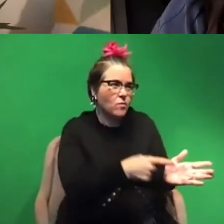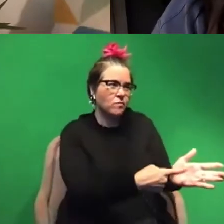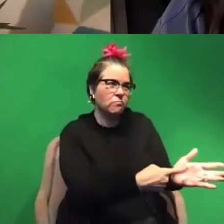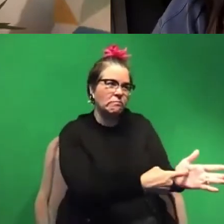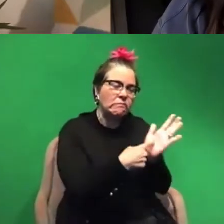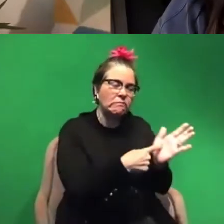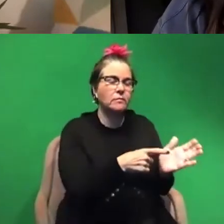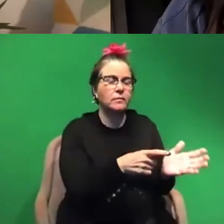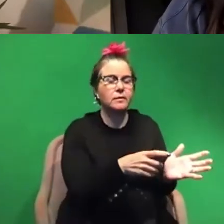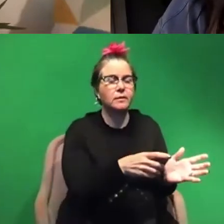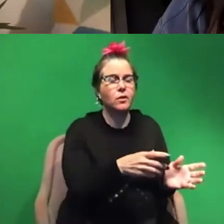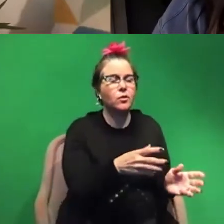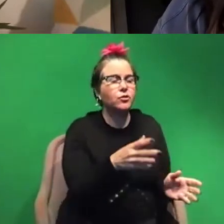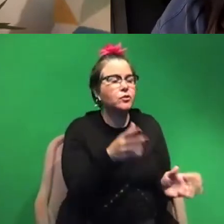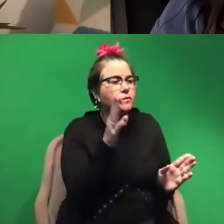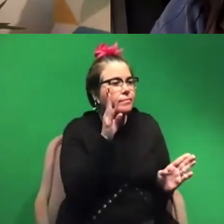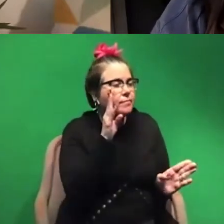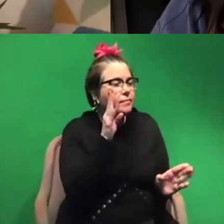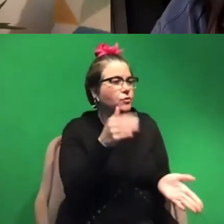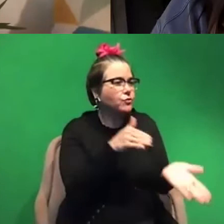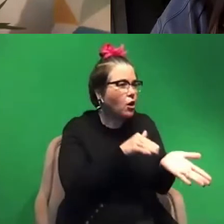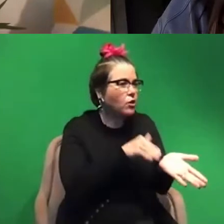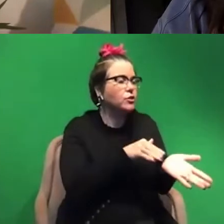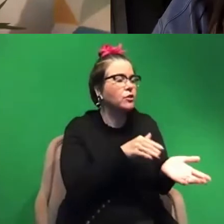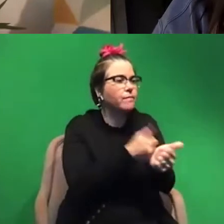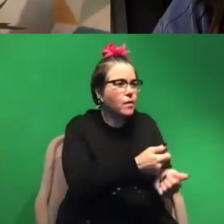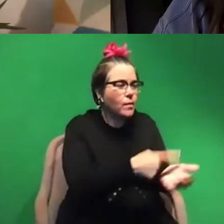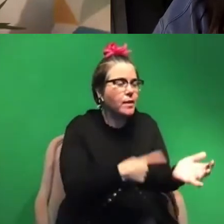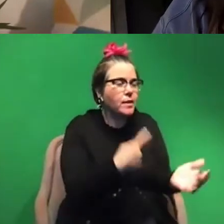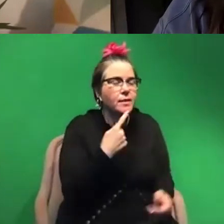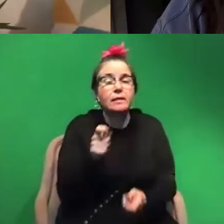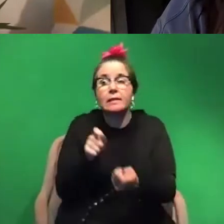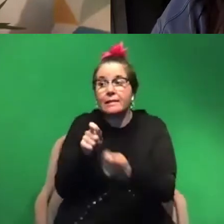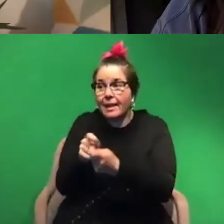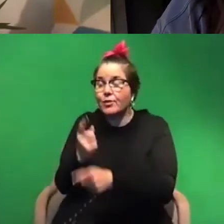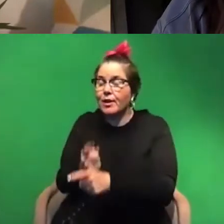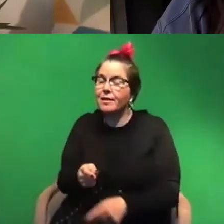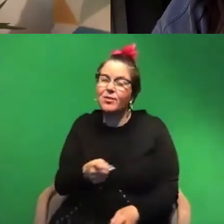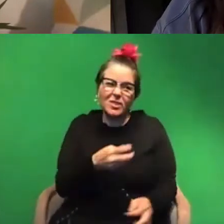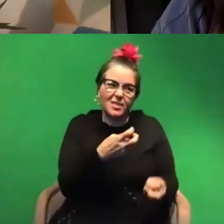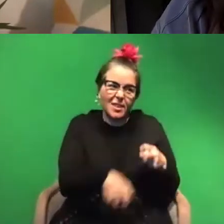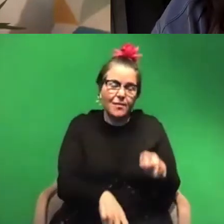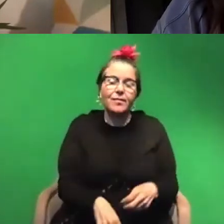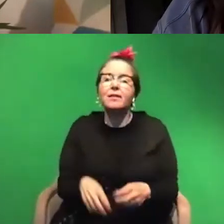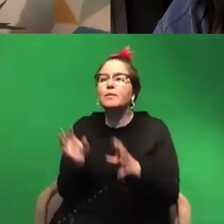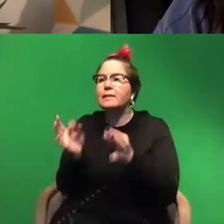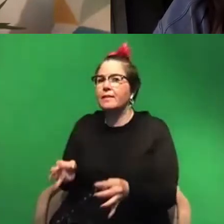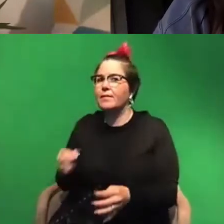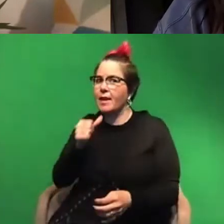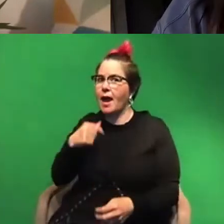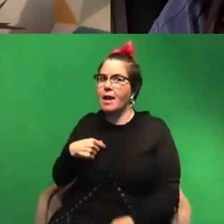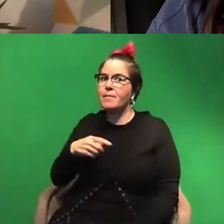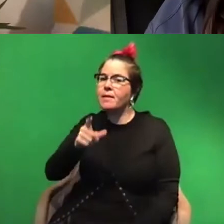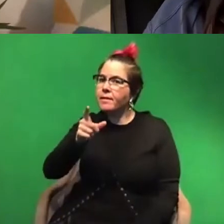So just listen to your doctor. And yeah, exactly. And this is definitely this is definitely not me telling you not to